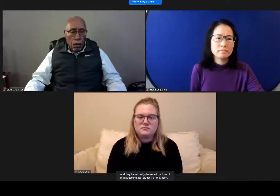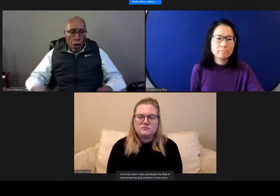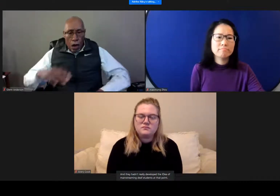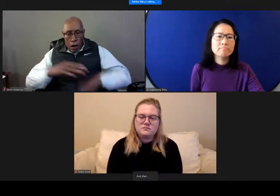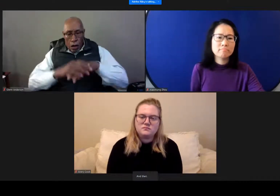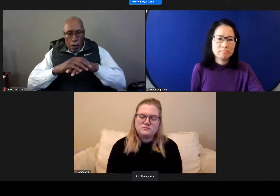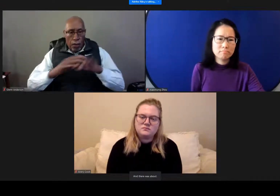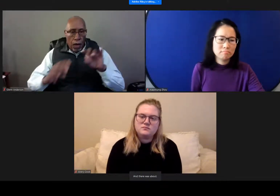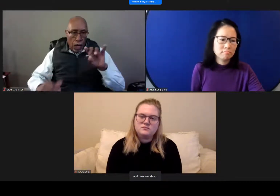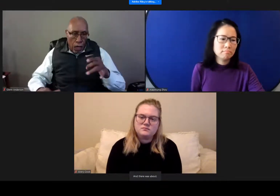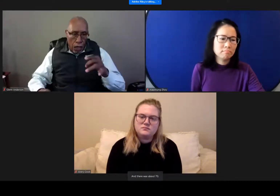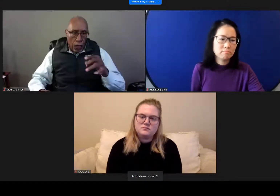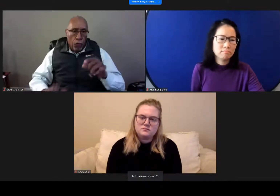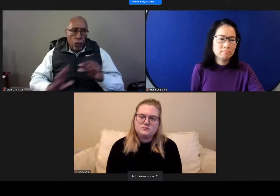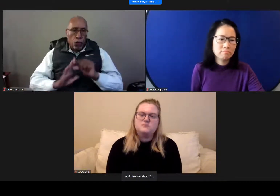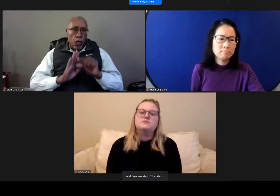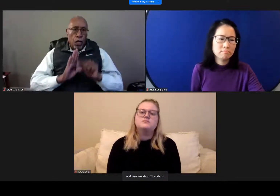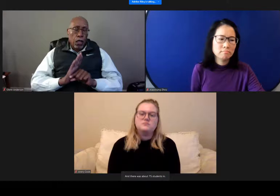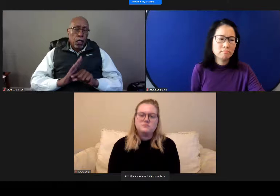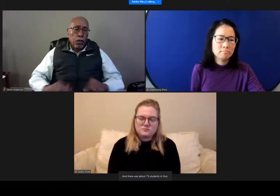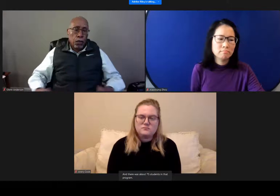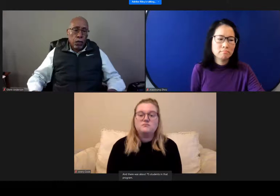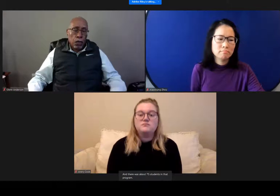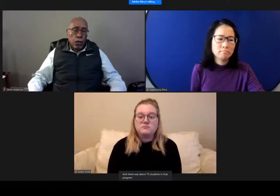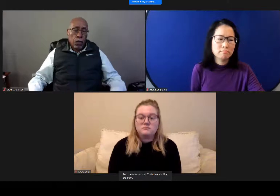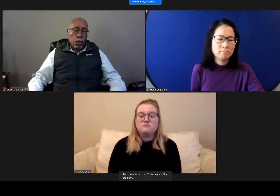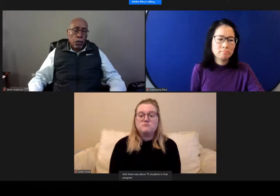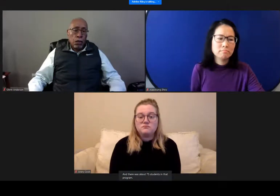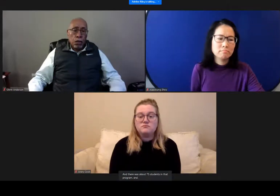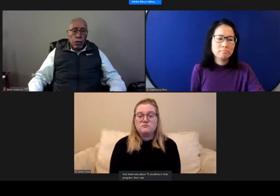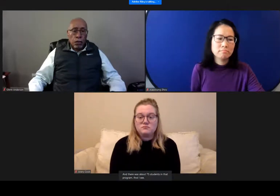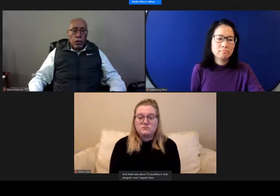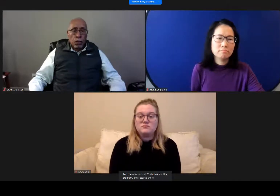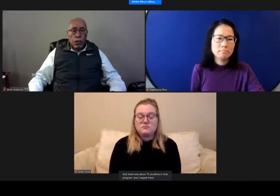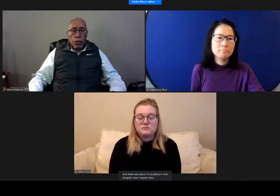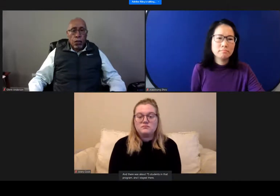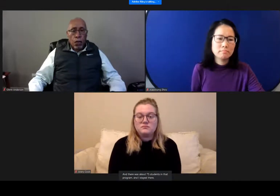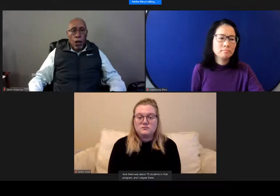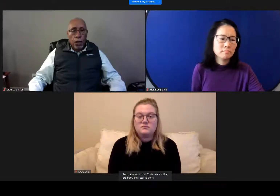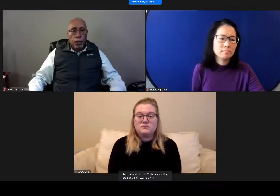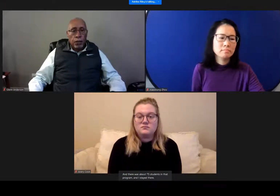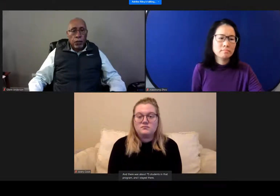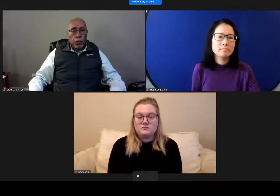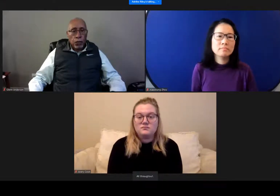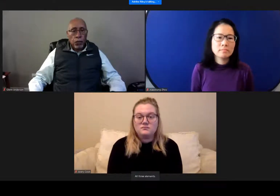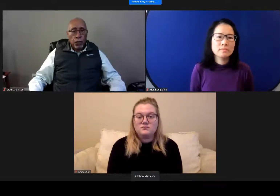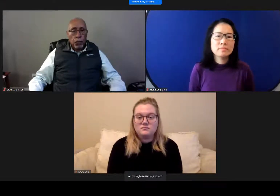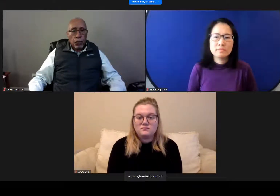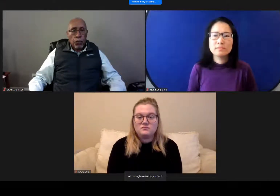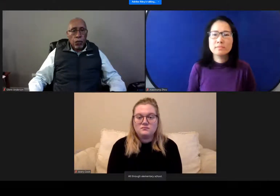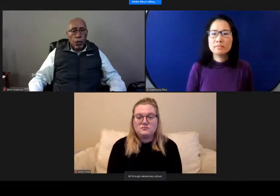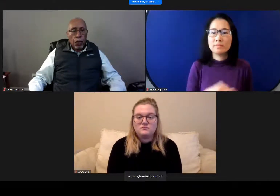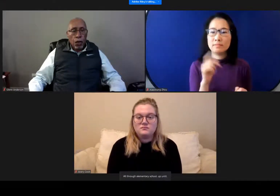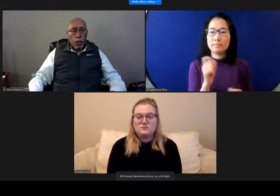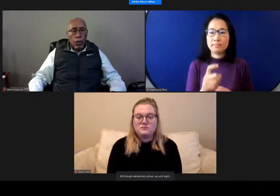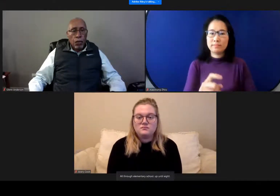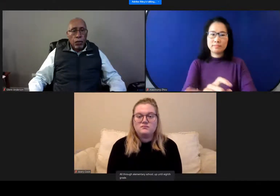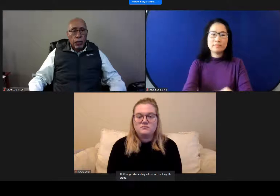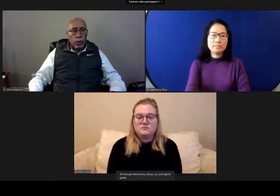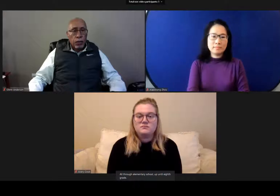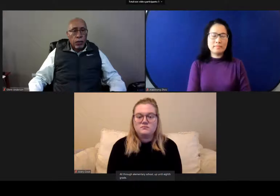And there was about 75 deaf students in that program. And I stayed there all through elementary school up until 8th